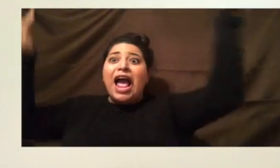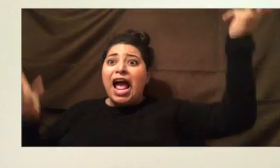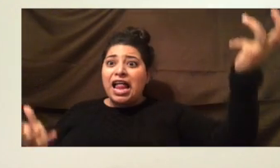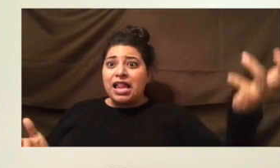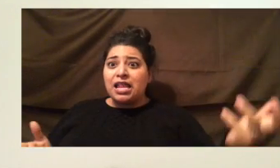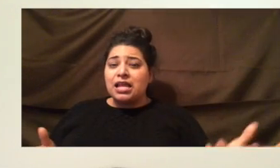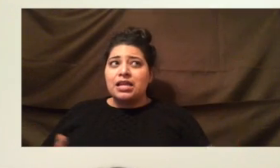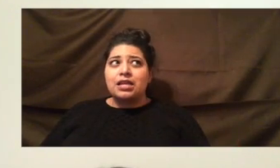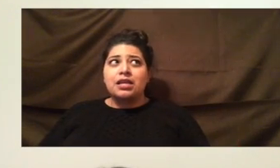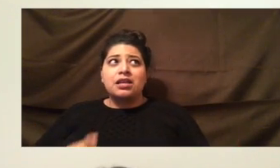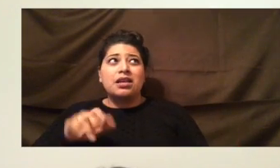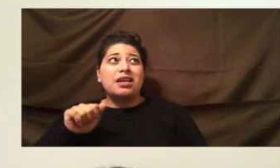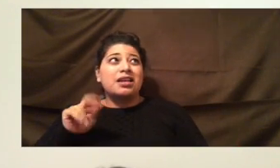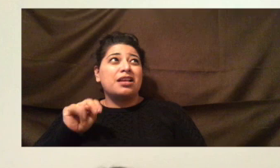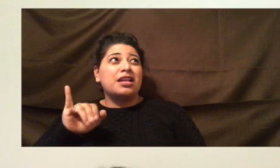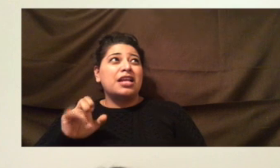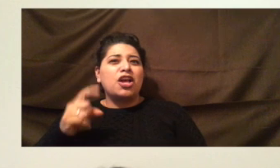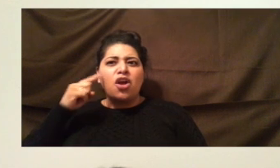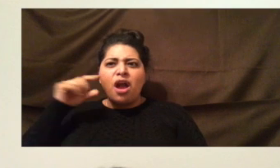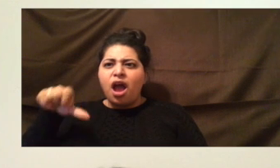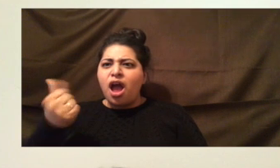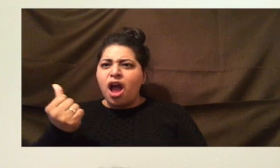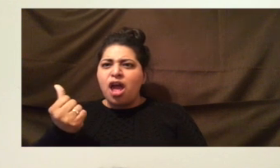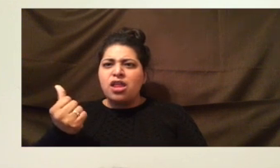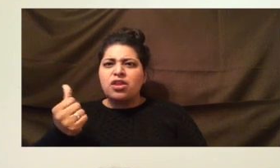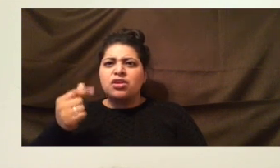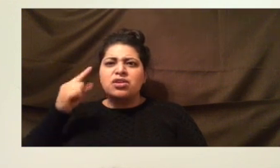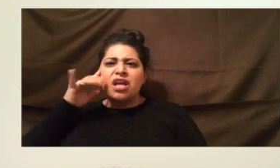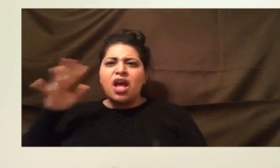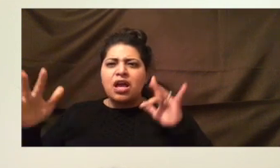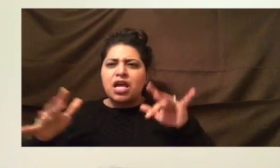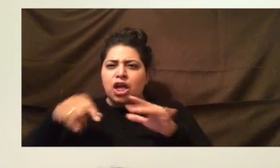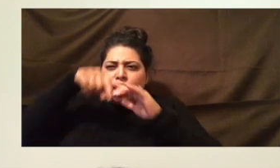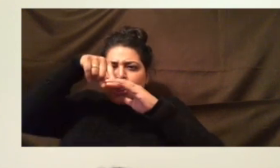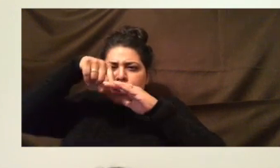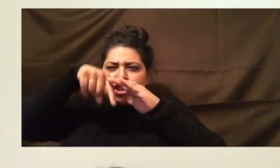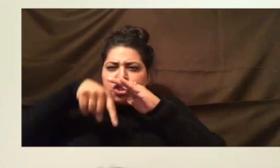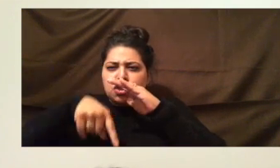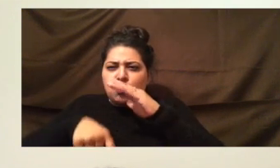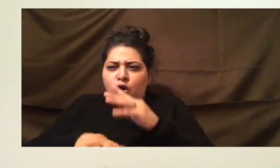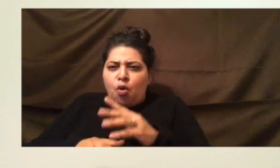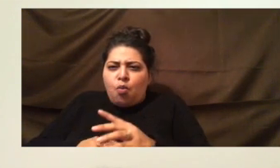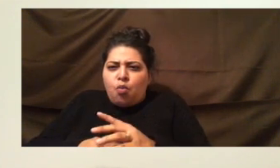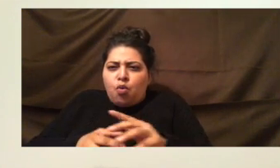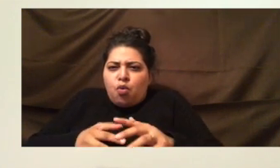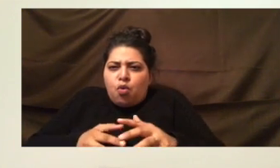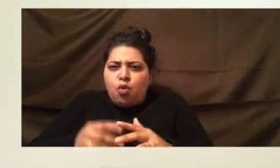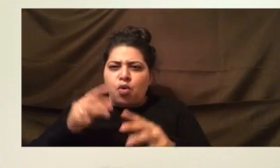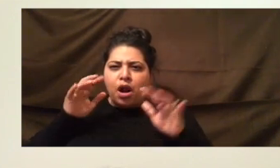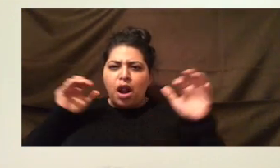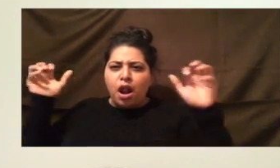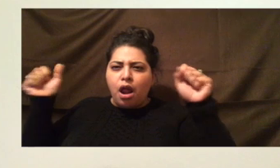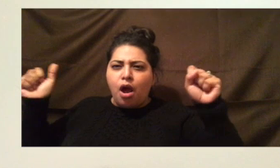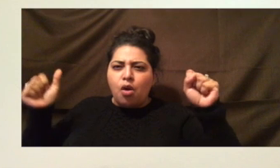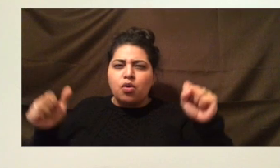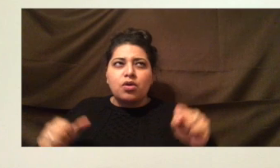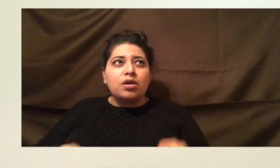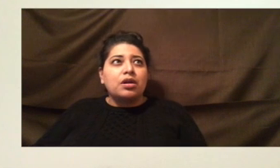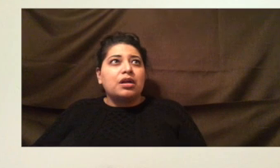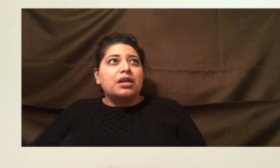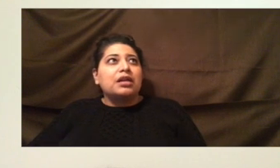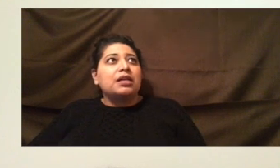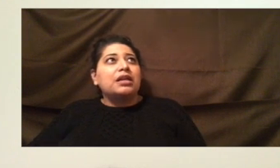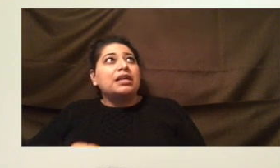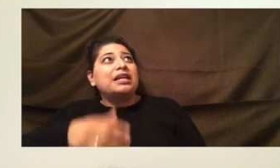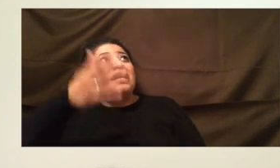Annie? Jack heard another sound as well. A deep, bellowing sound, like a tuba. Jack, come